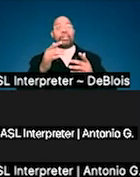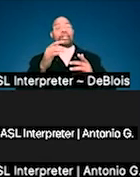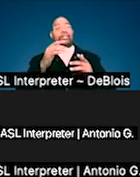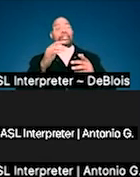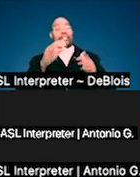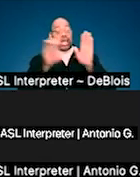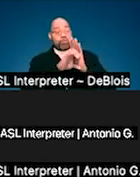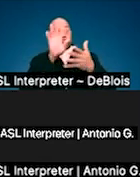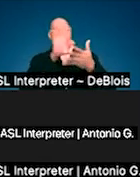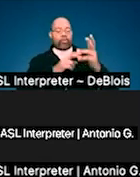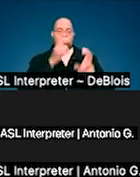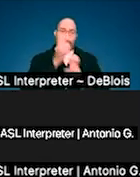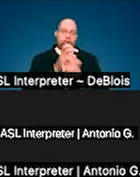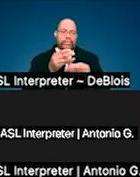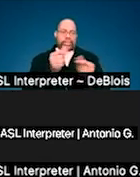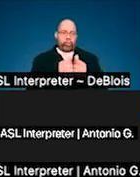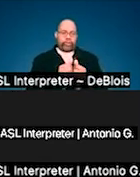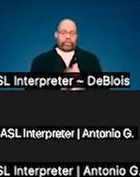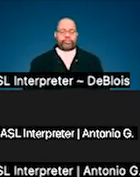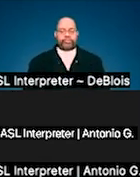are hard to deal with.